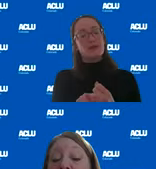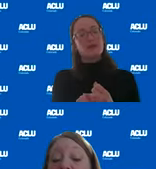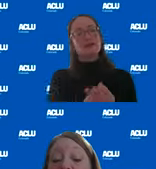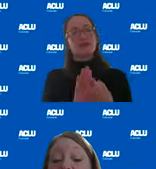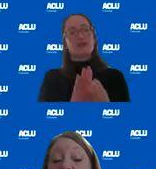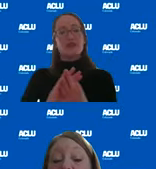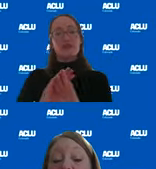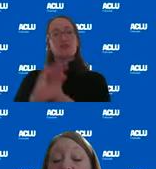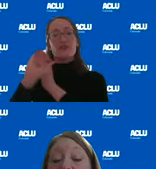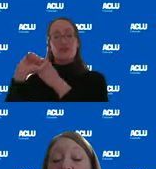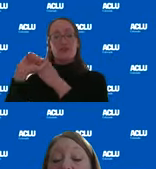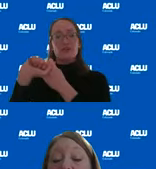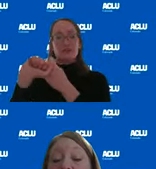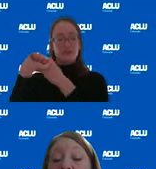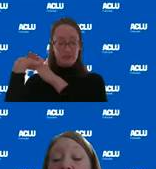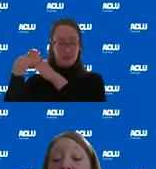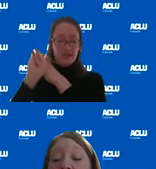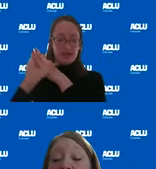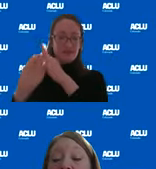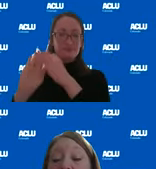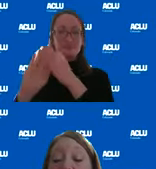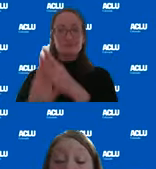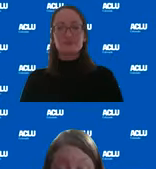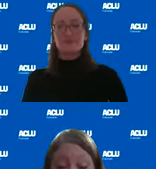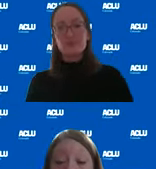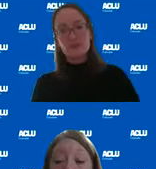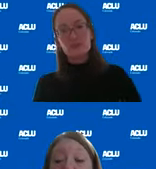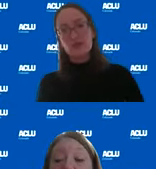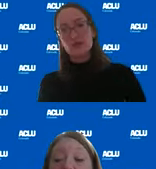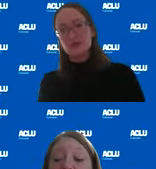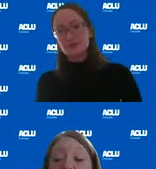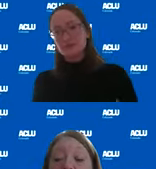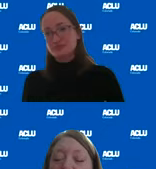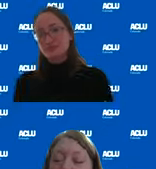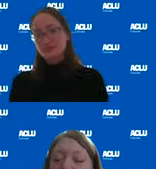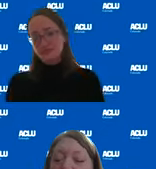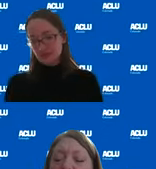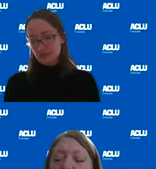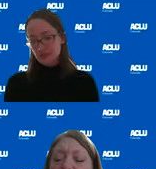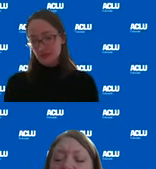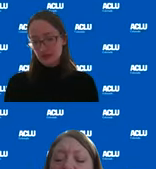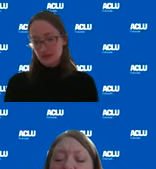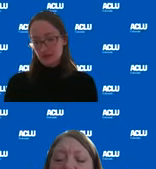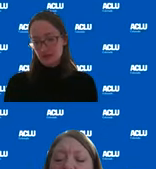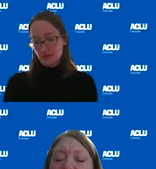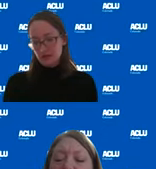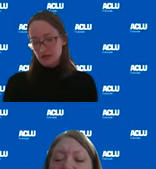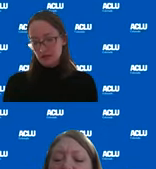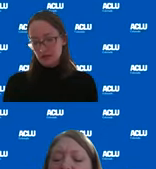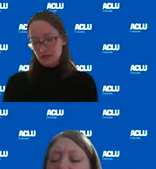And pay attention to the next federal stimulus plan. Yes, definitely. And there is some sort of